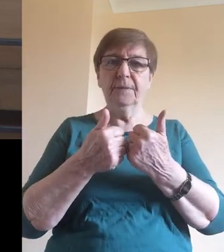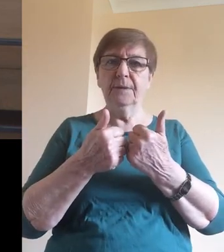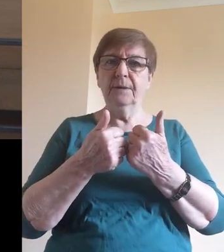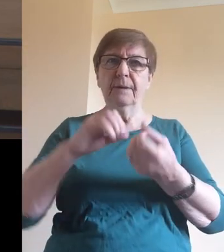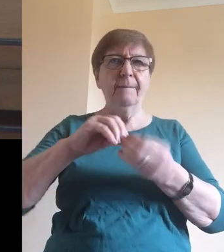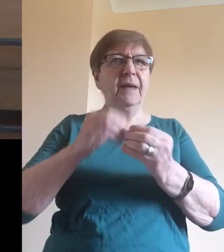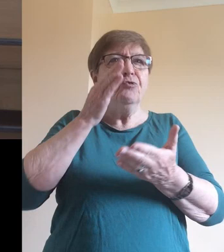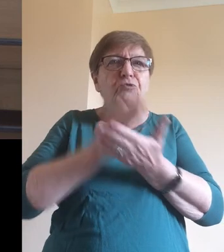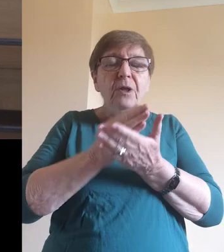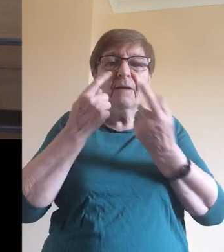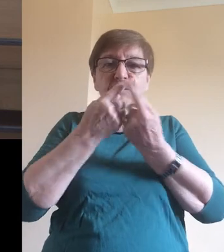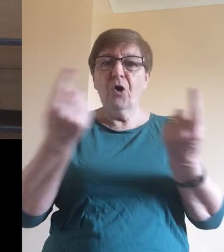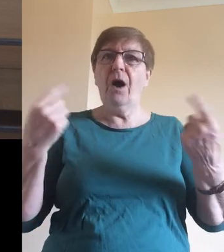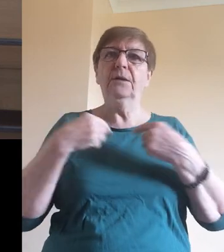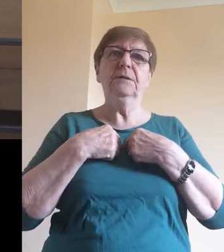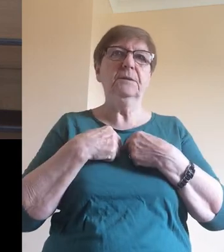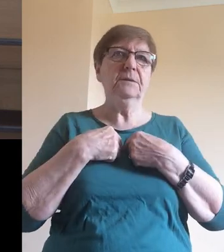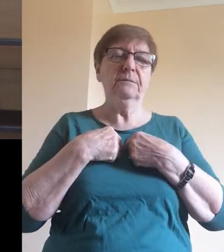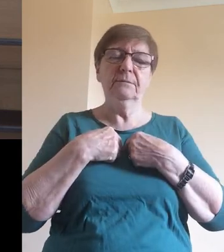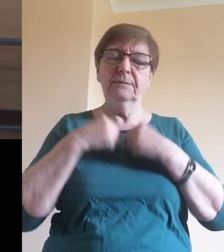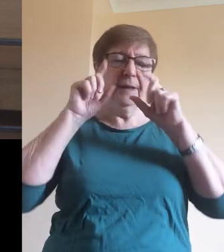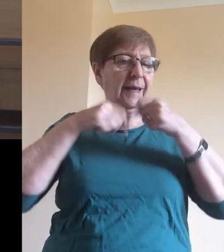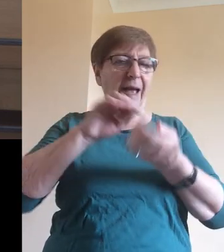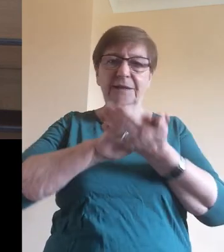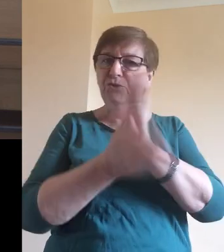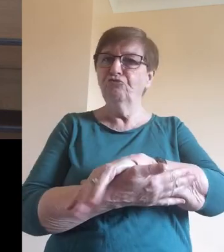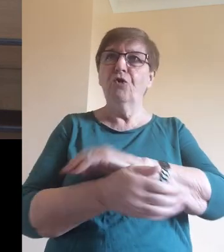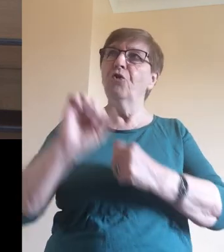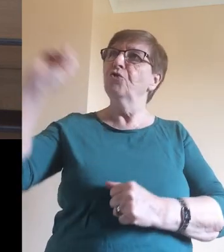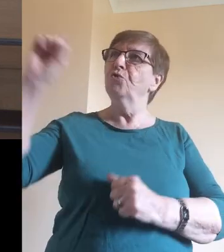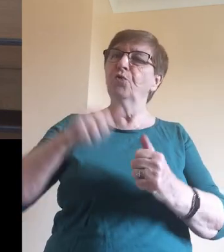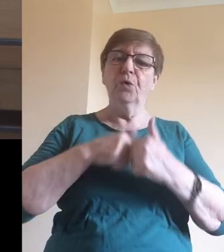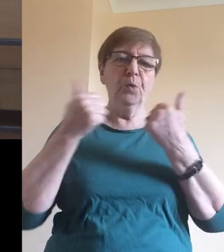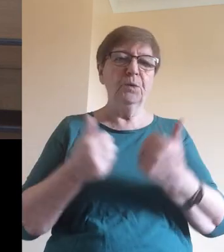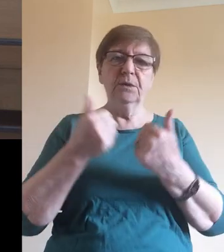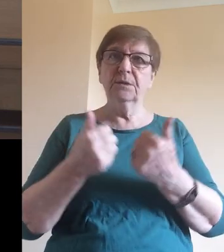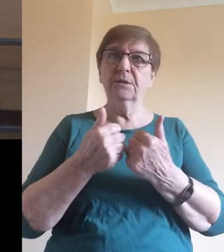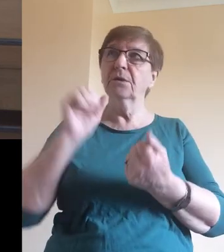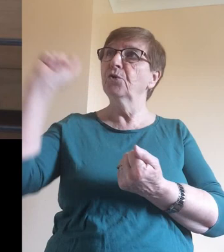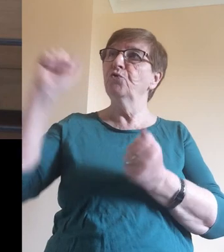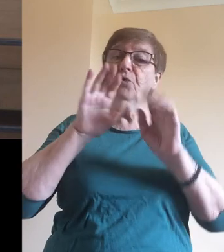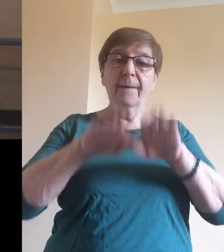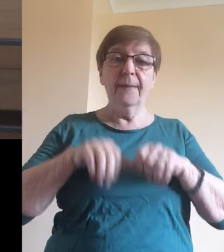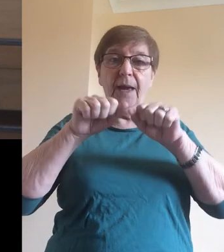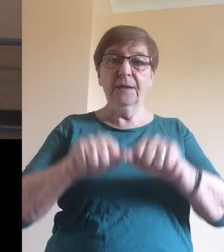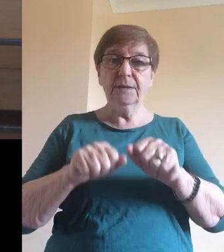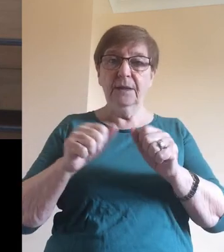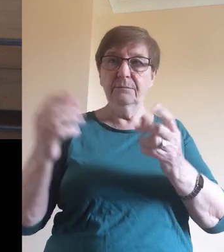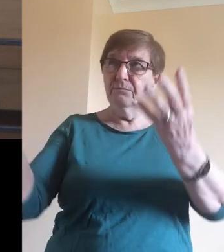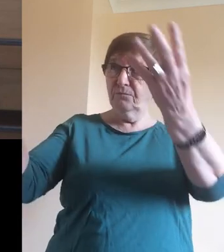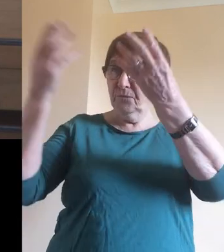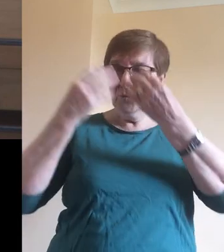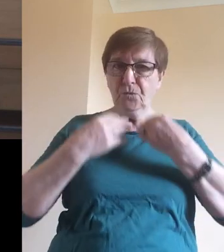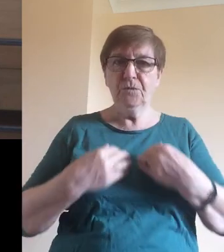is made real for us because it could not be destroyed. Your mercy reaches us because it could not